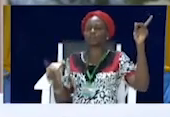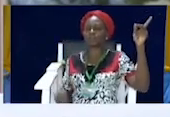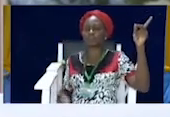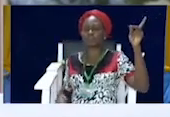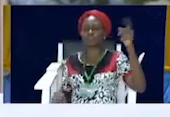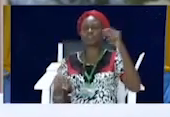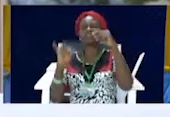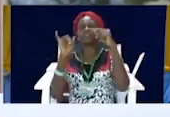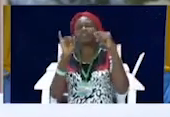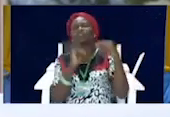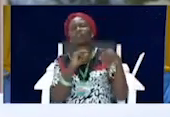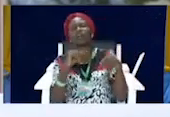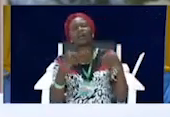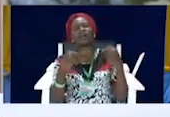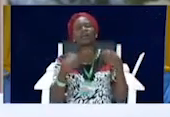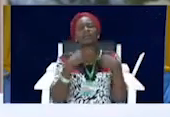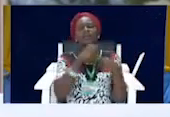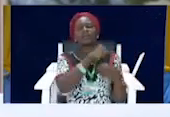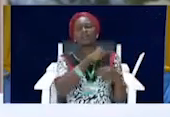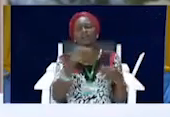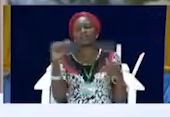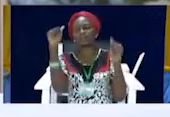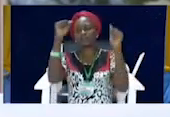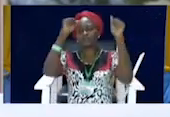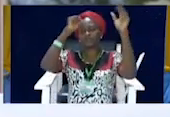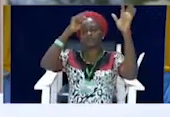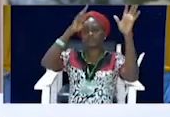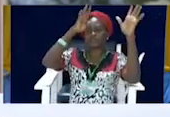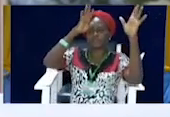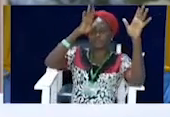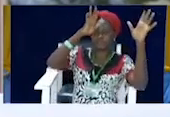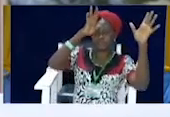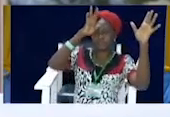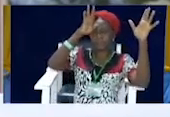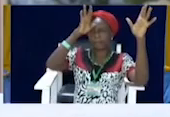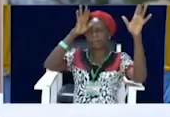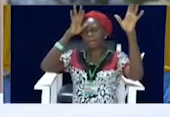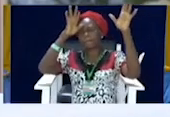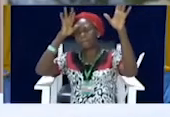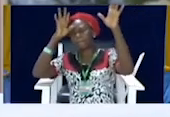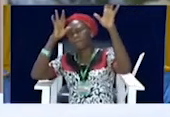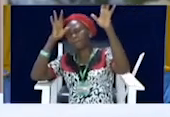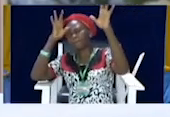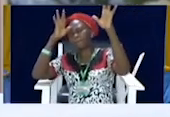of Lords. I have a Father,